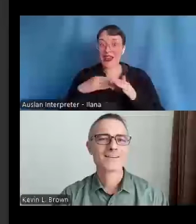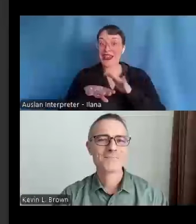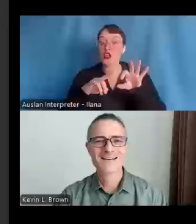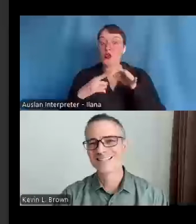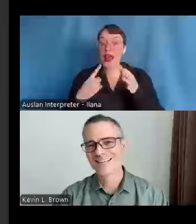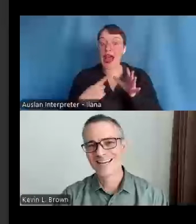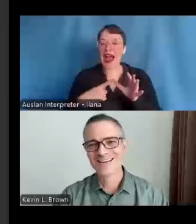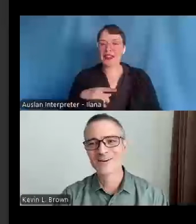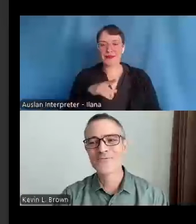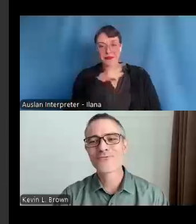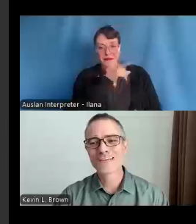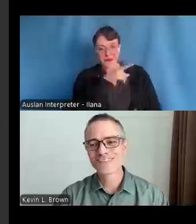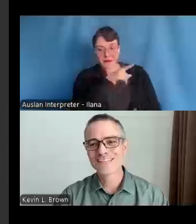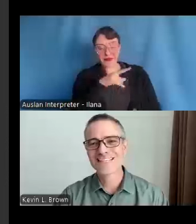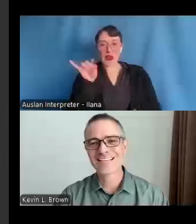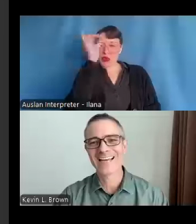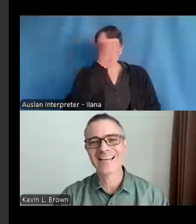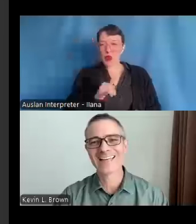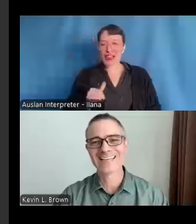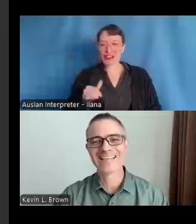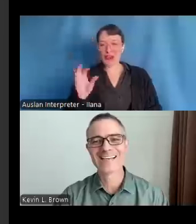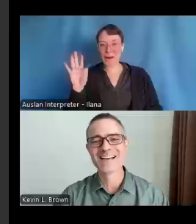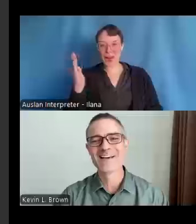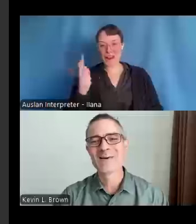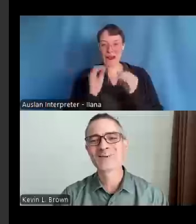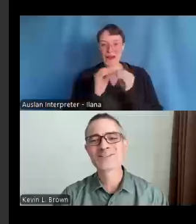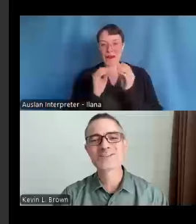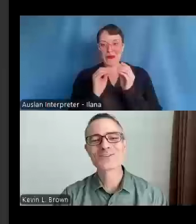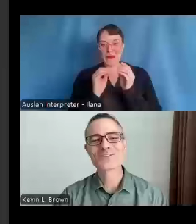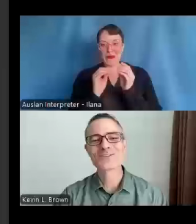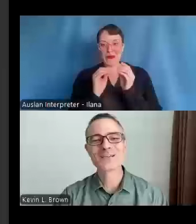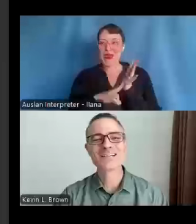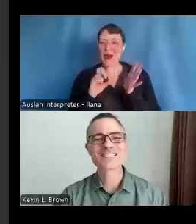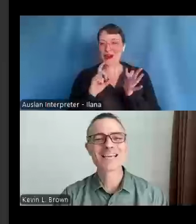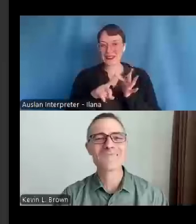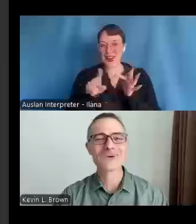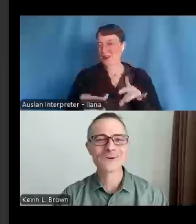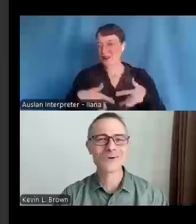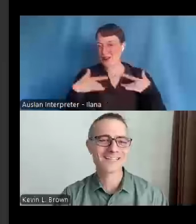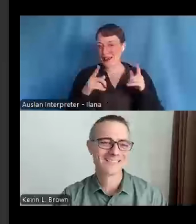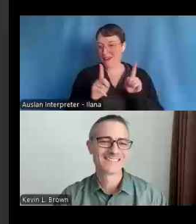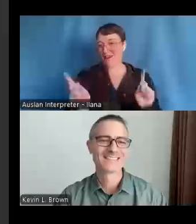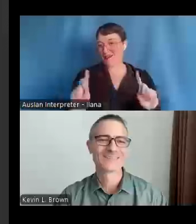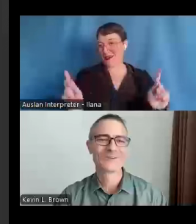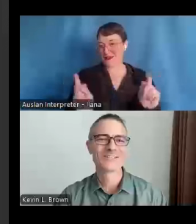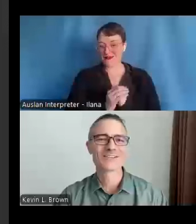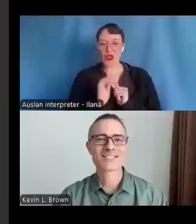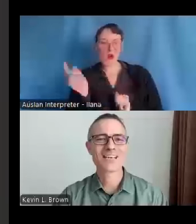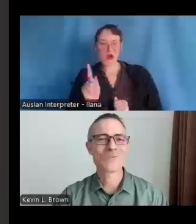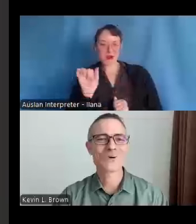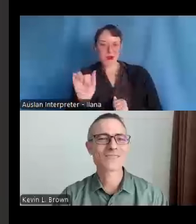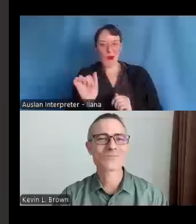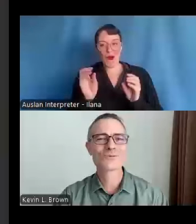which Beyonce are you feeling today? What's your Beyonce mood? So you can just